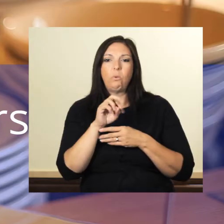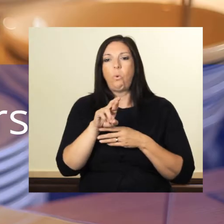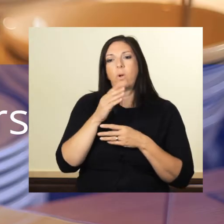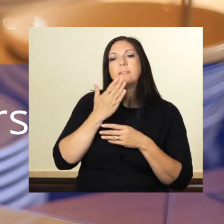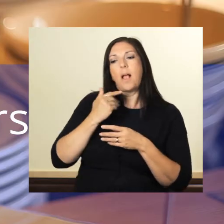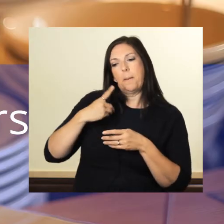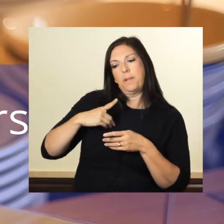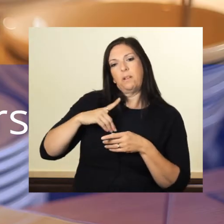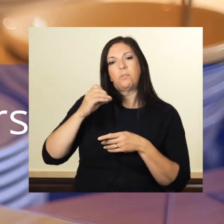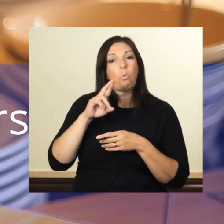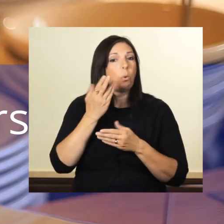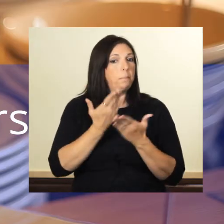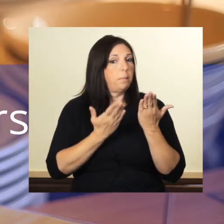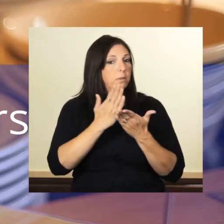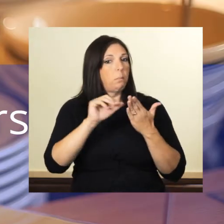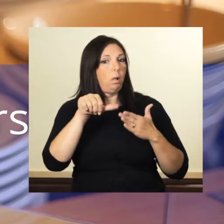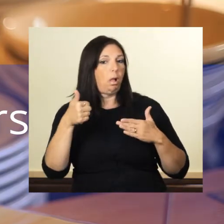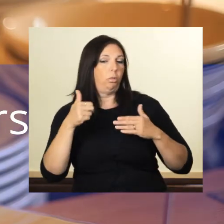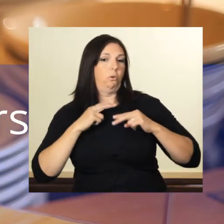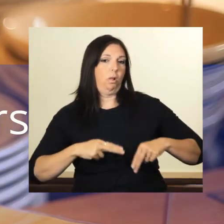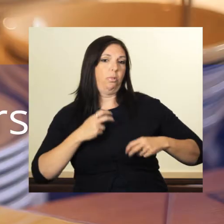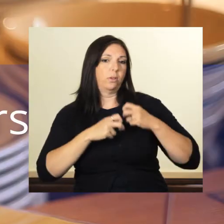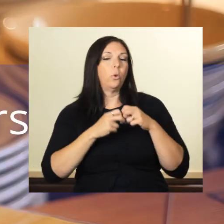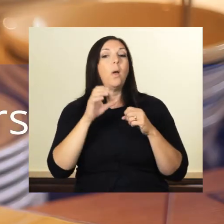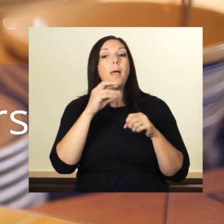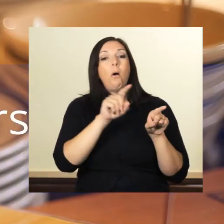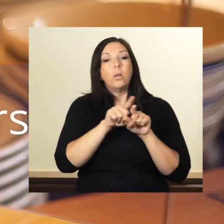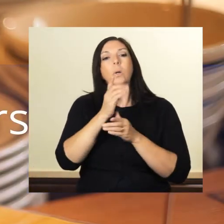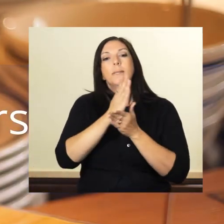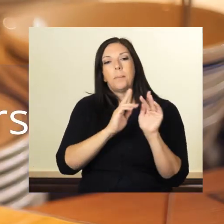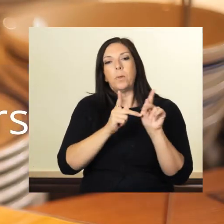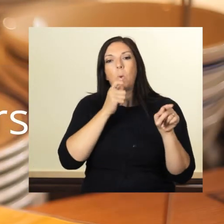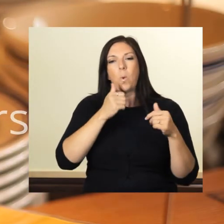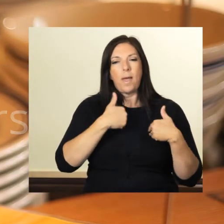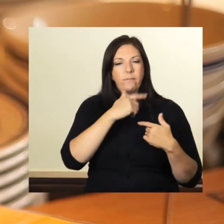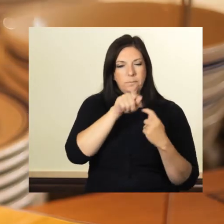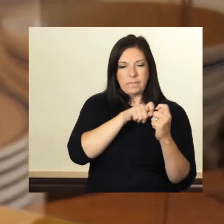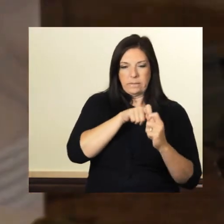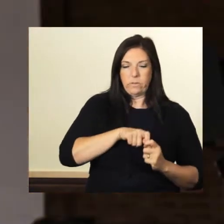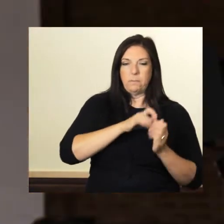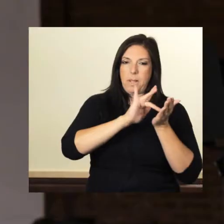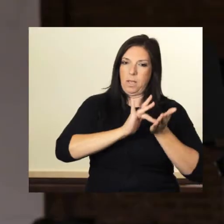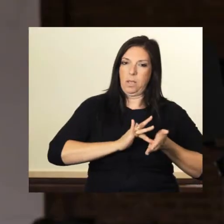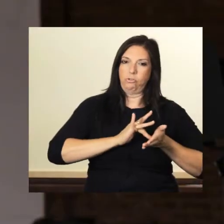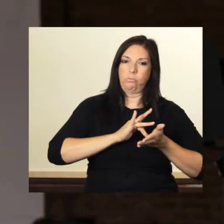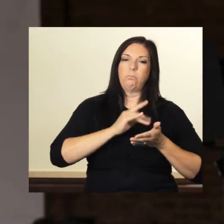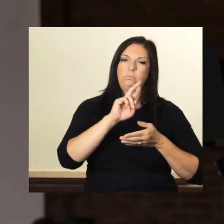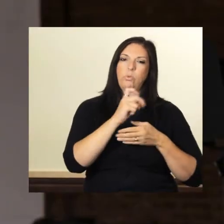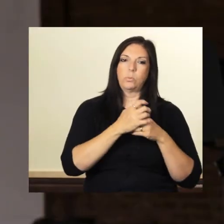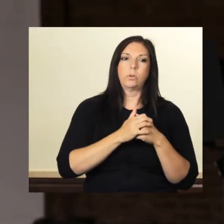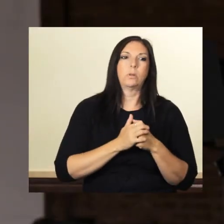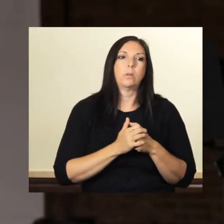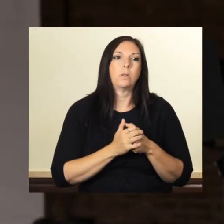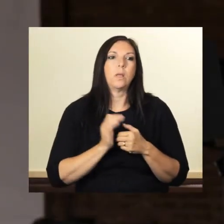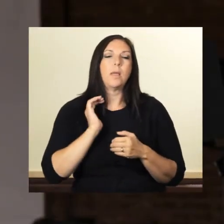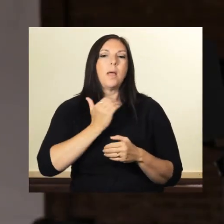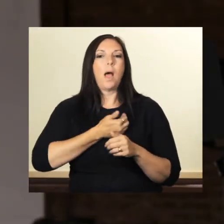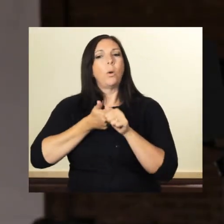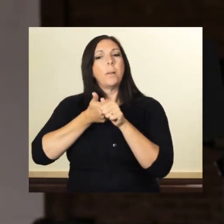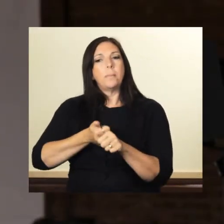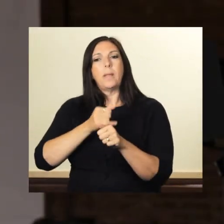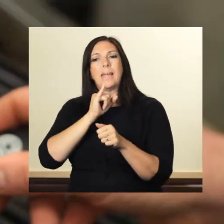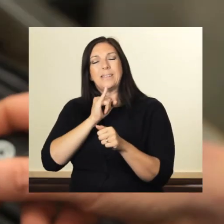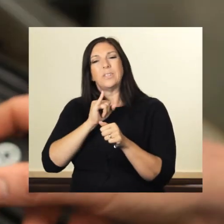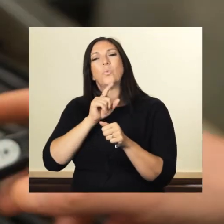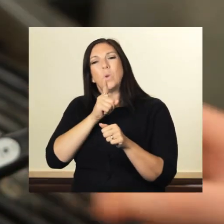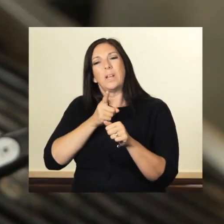or other conditions as well as those prescribed certain medications our compliance rules are really geared towards the susceptible